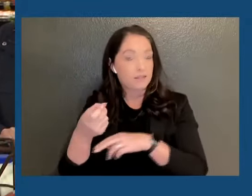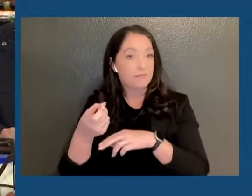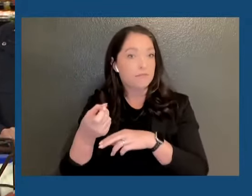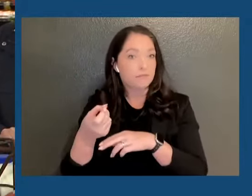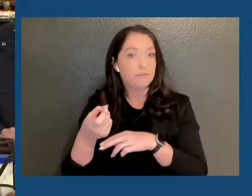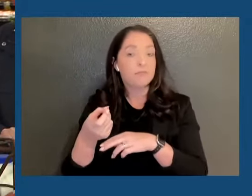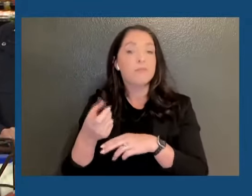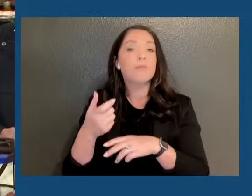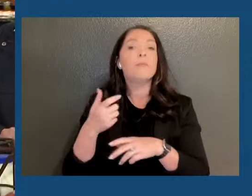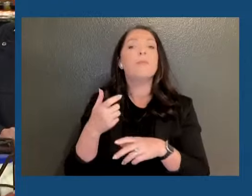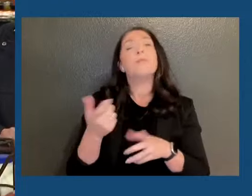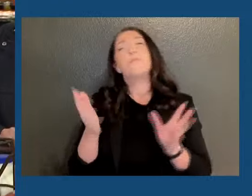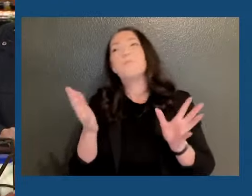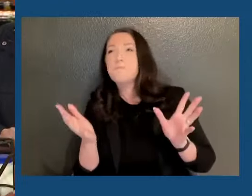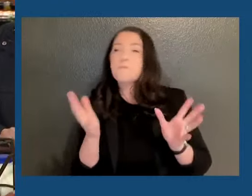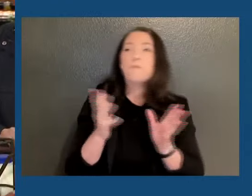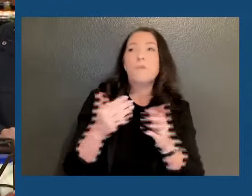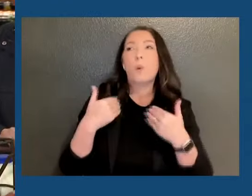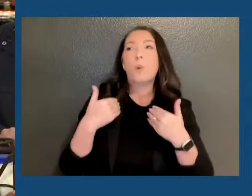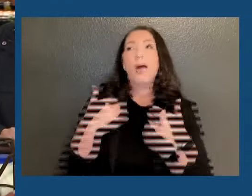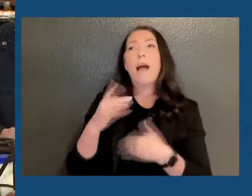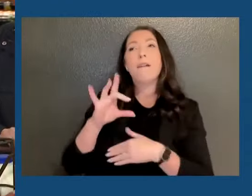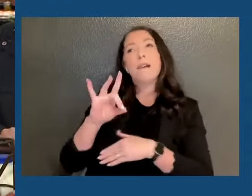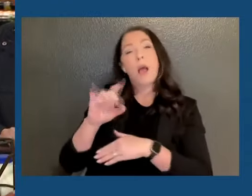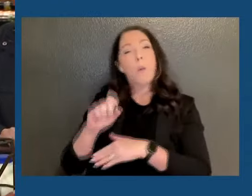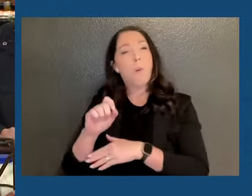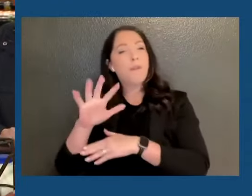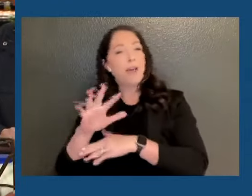have about 8.5 million families,